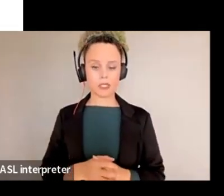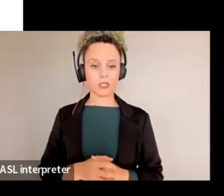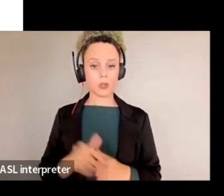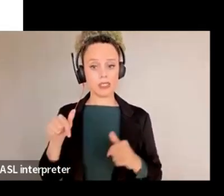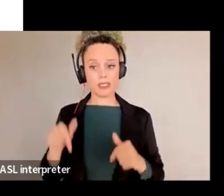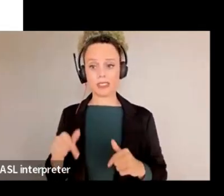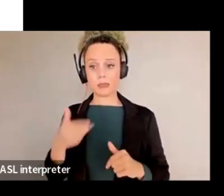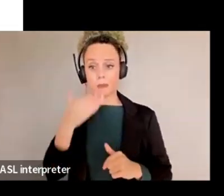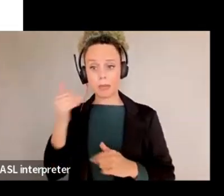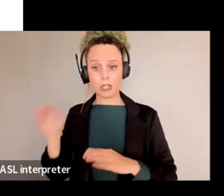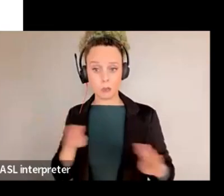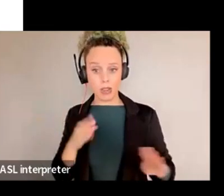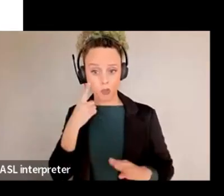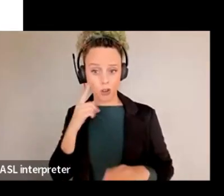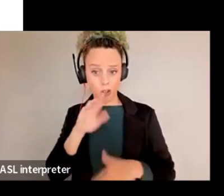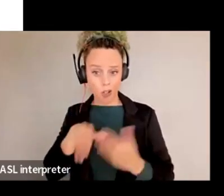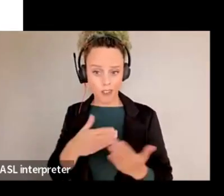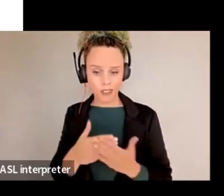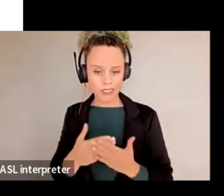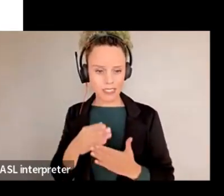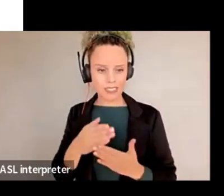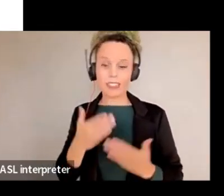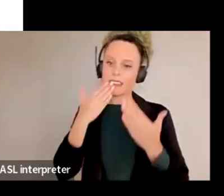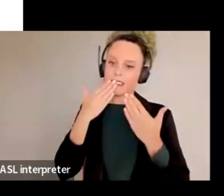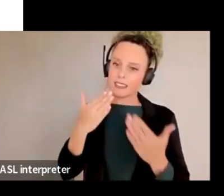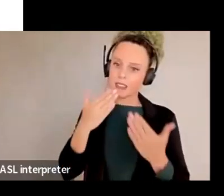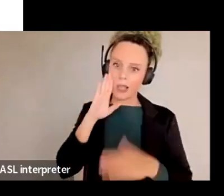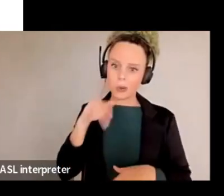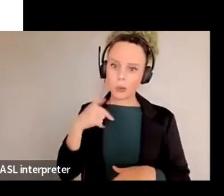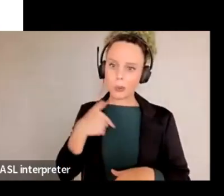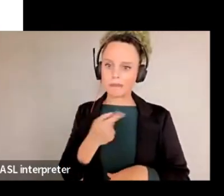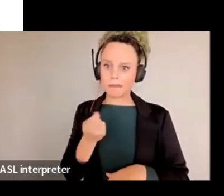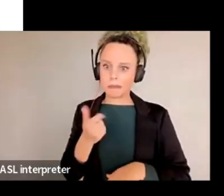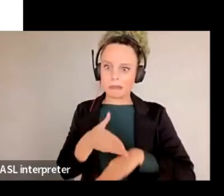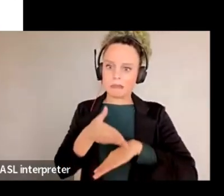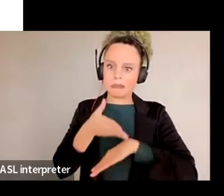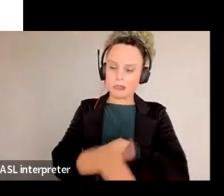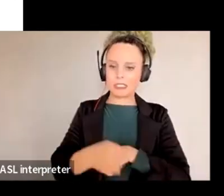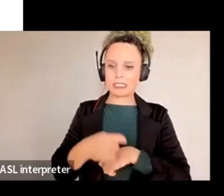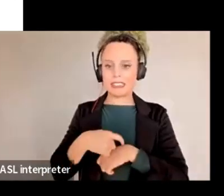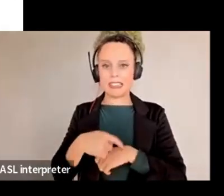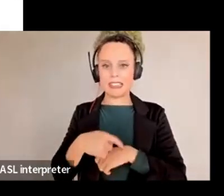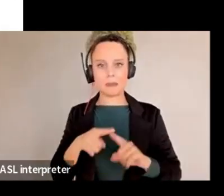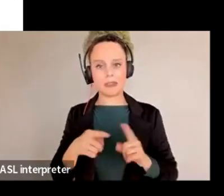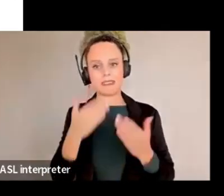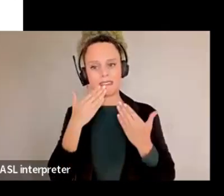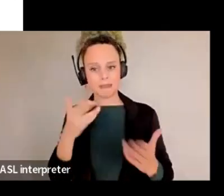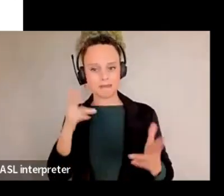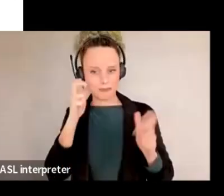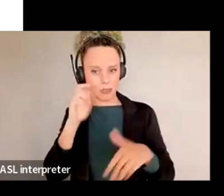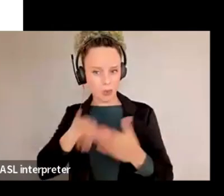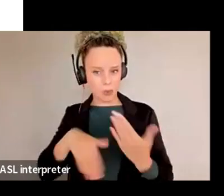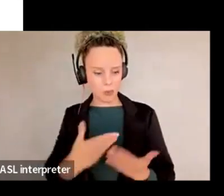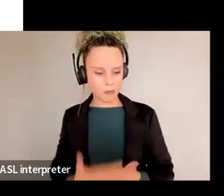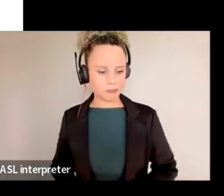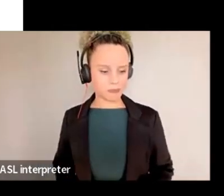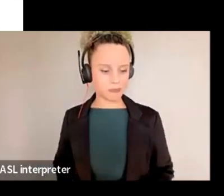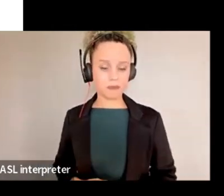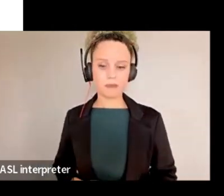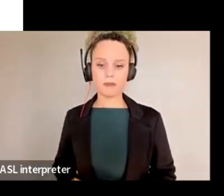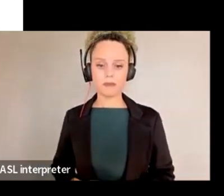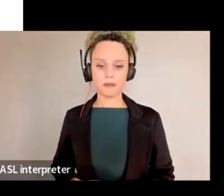And I think it can be a best practice for all of us. So thank you. I know we're a little over,